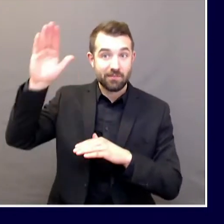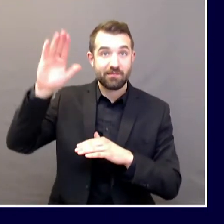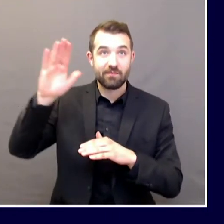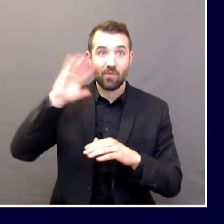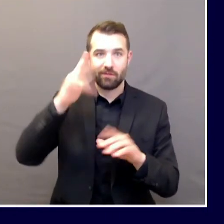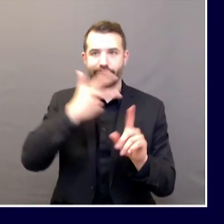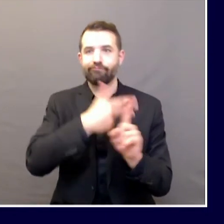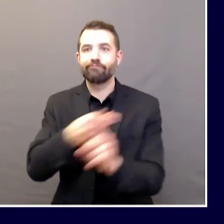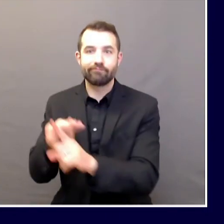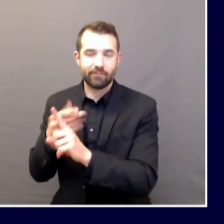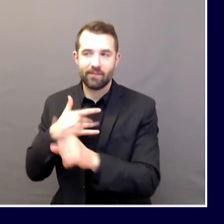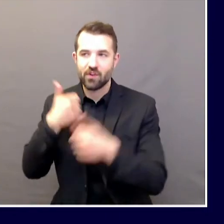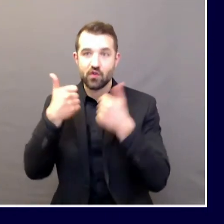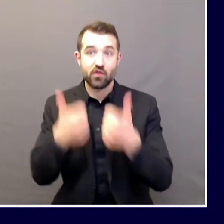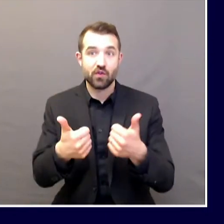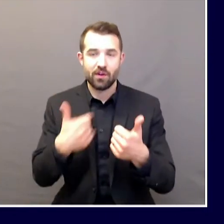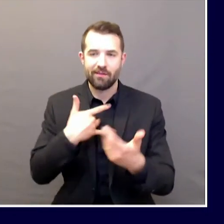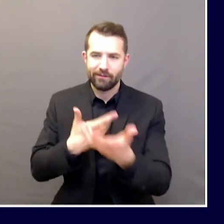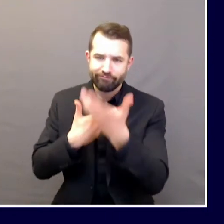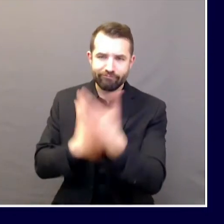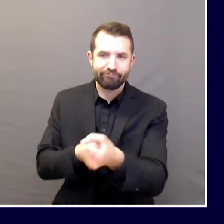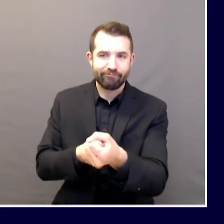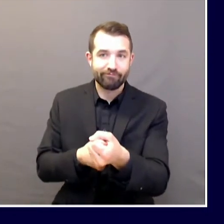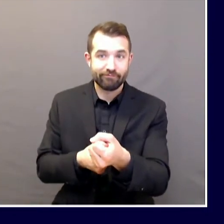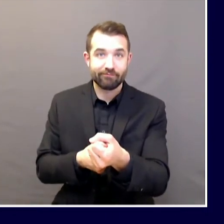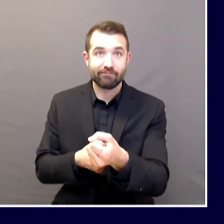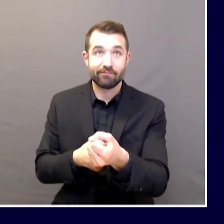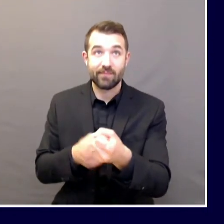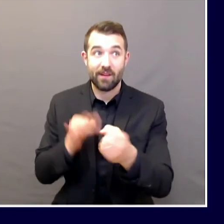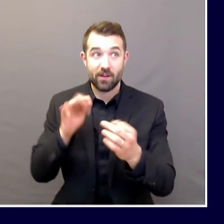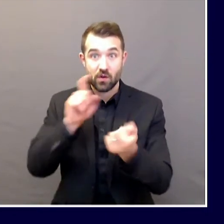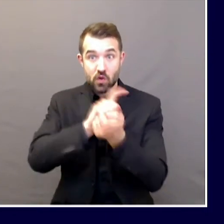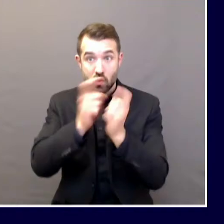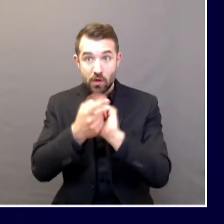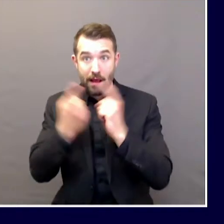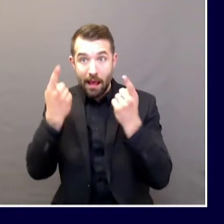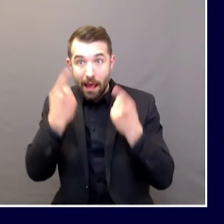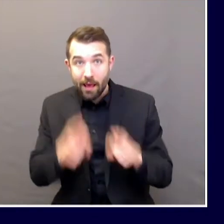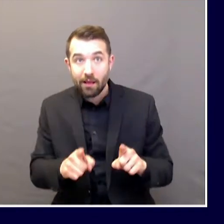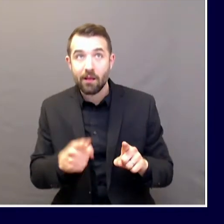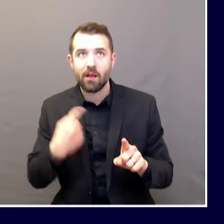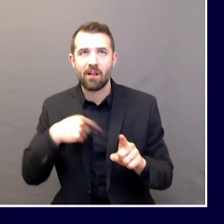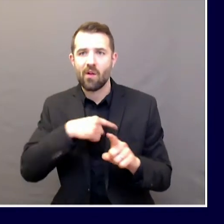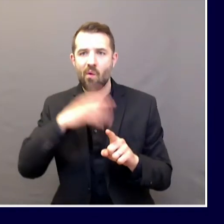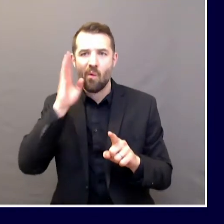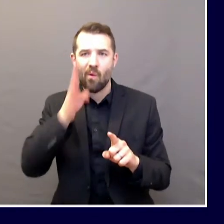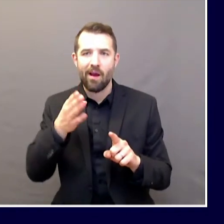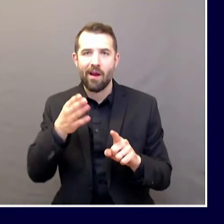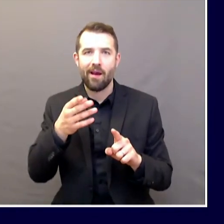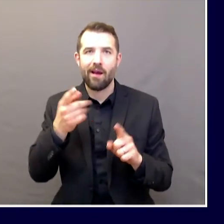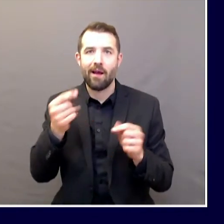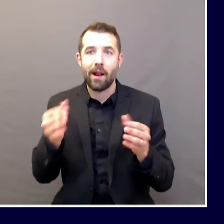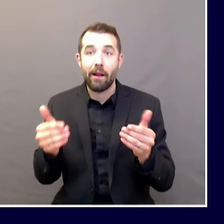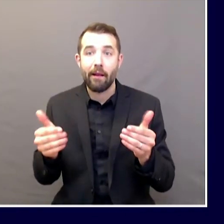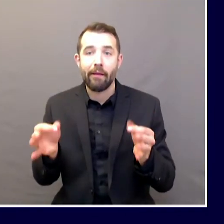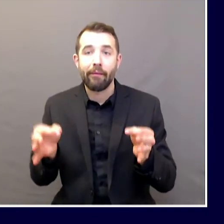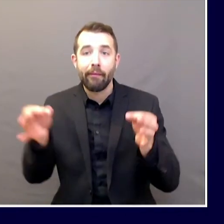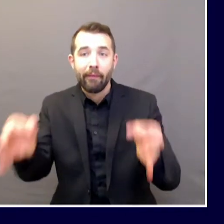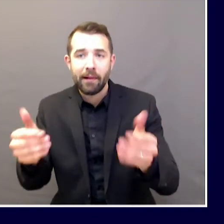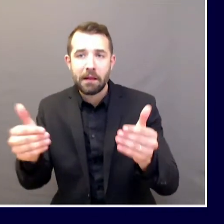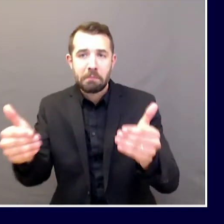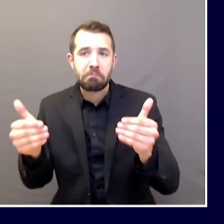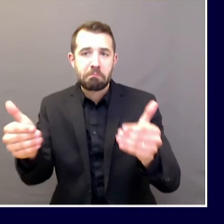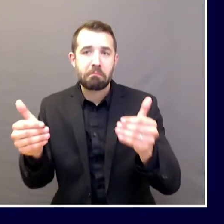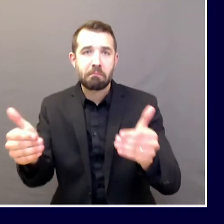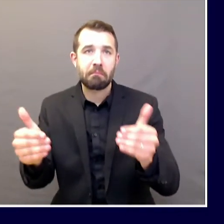those things changes, then we'll plug that into the calculator and see what it takes us. But for now, I'm very encouraged.